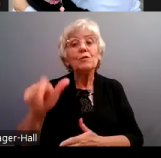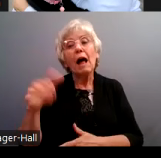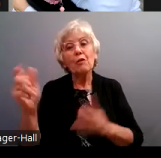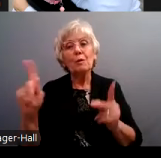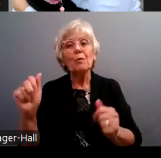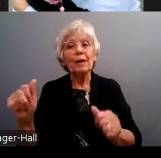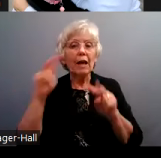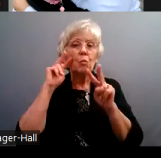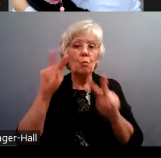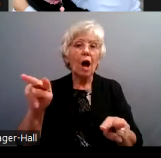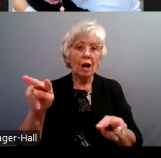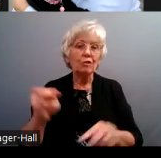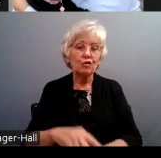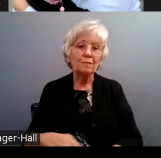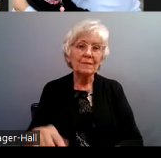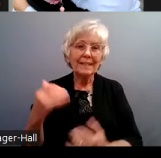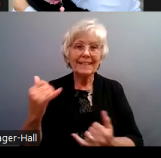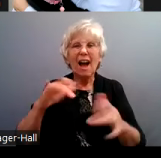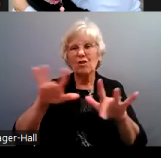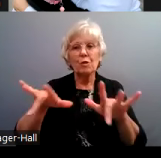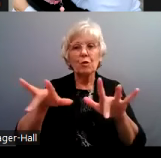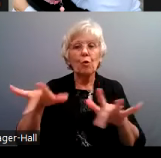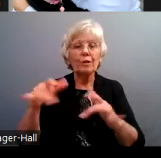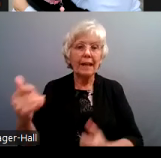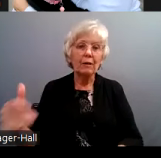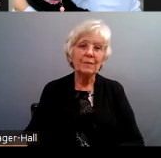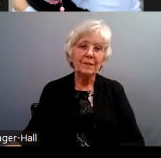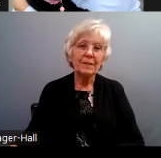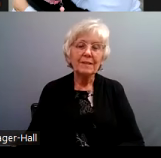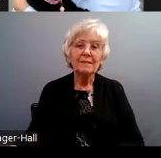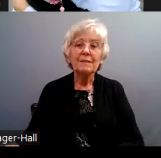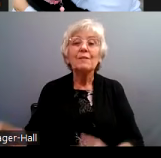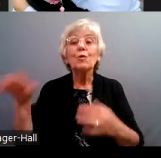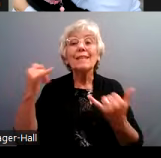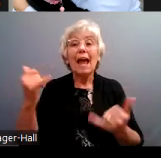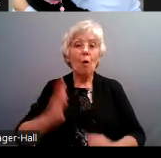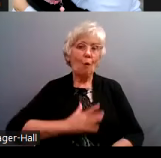Let me go ahead and hit record so we can be officially started now.